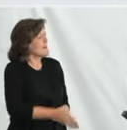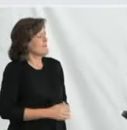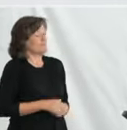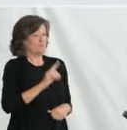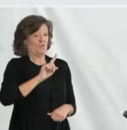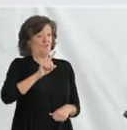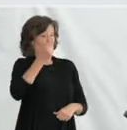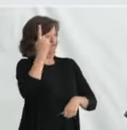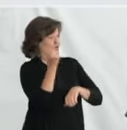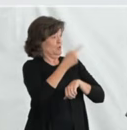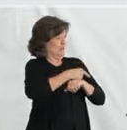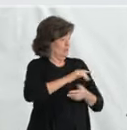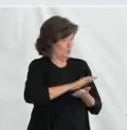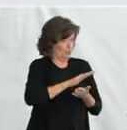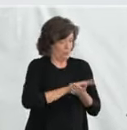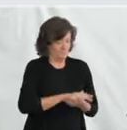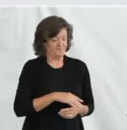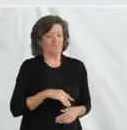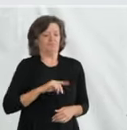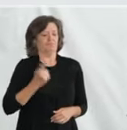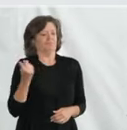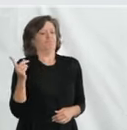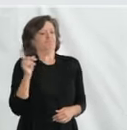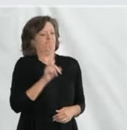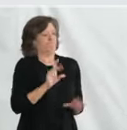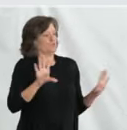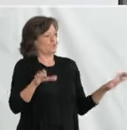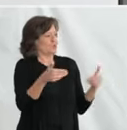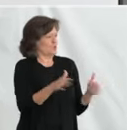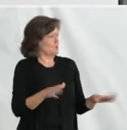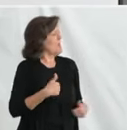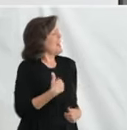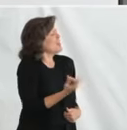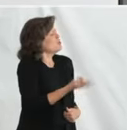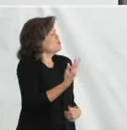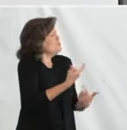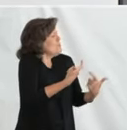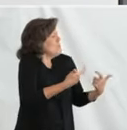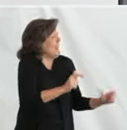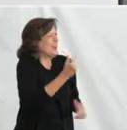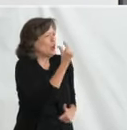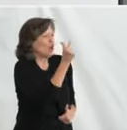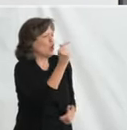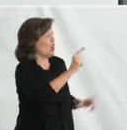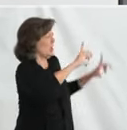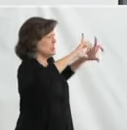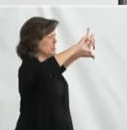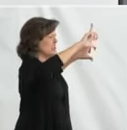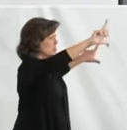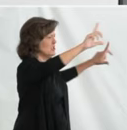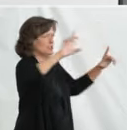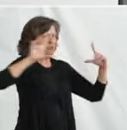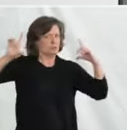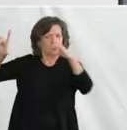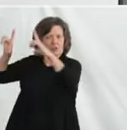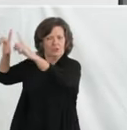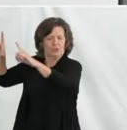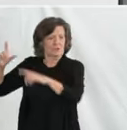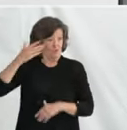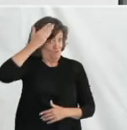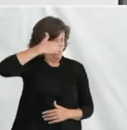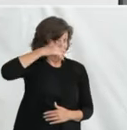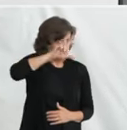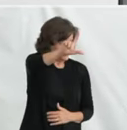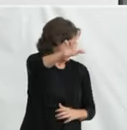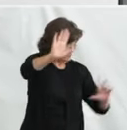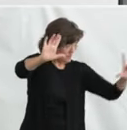she walked into the classroom. We had two chalkboards in our classroom, big green chalkboards, one way at the front of the classroom, one